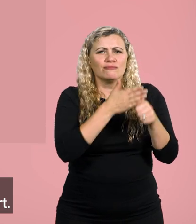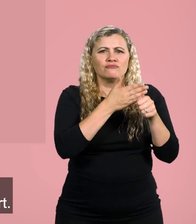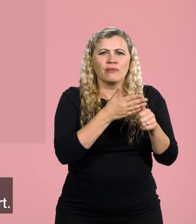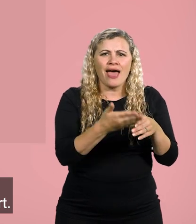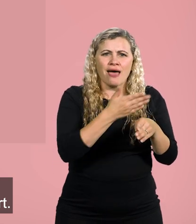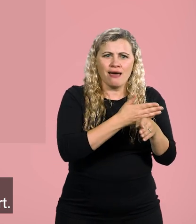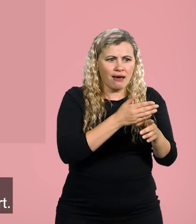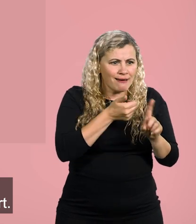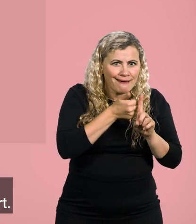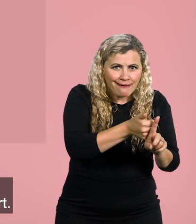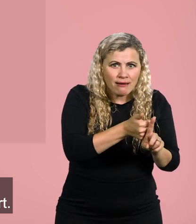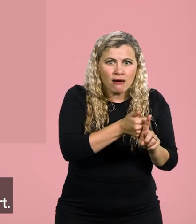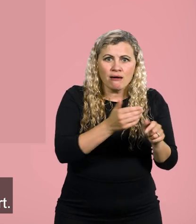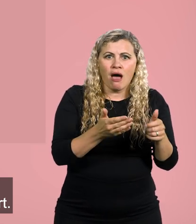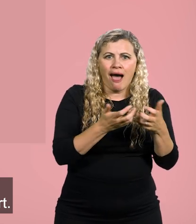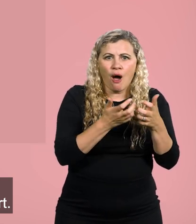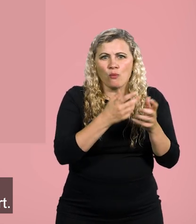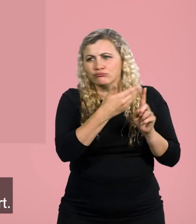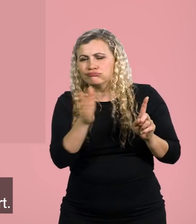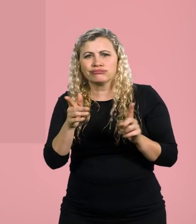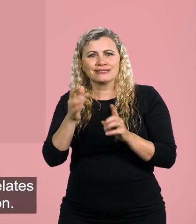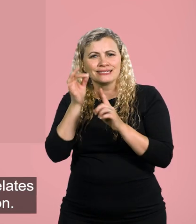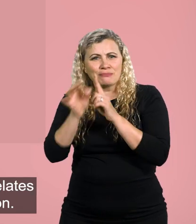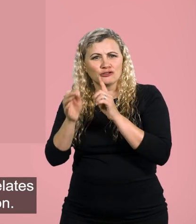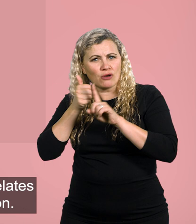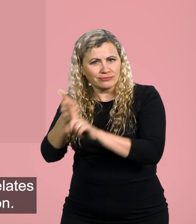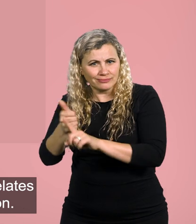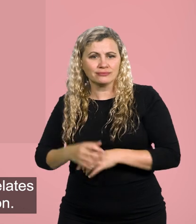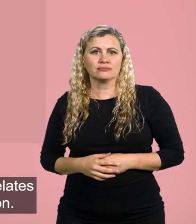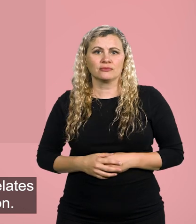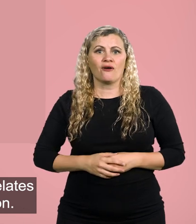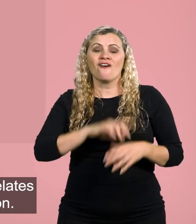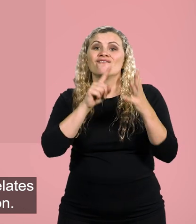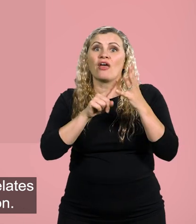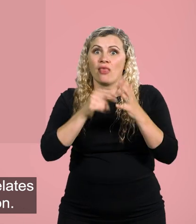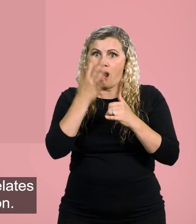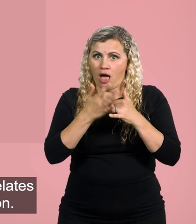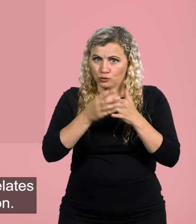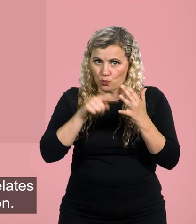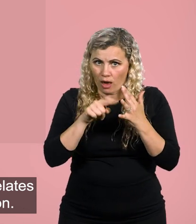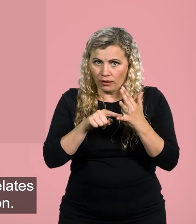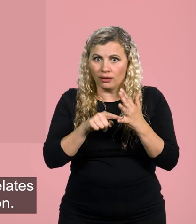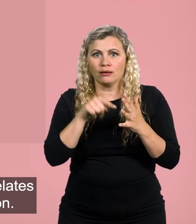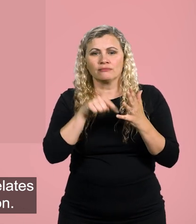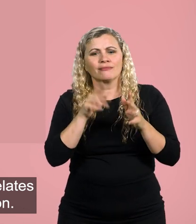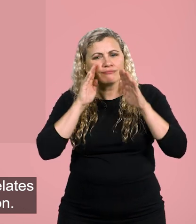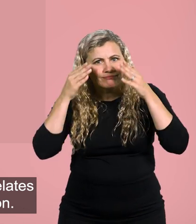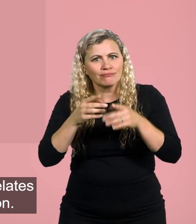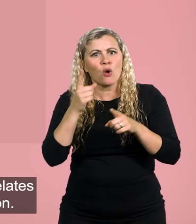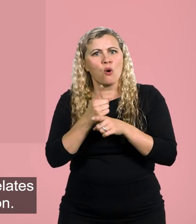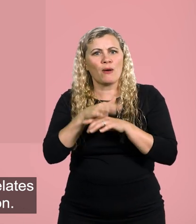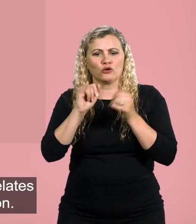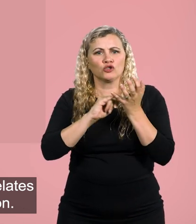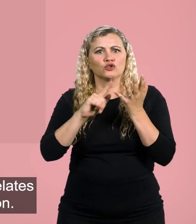through to specialist mental health supports the fifth and final vision statements relates to suicide